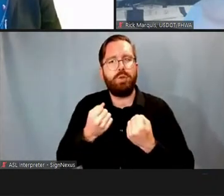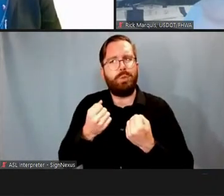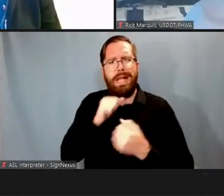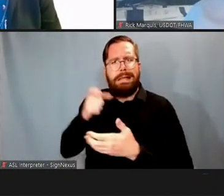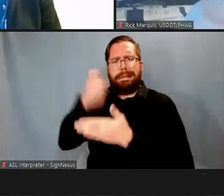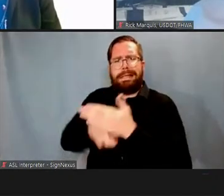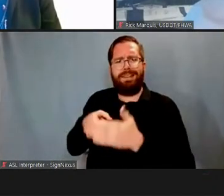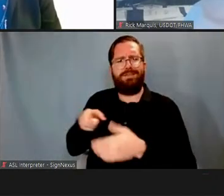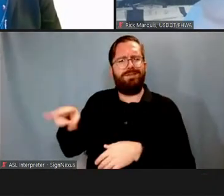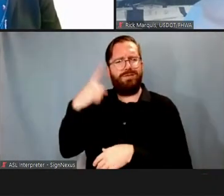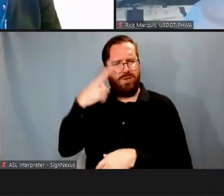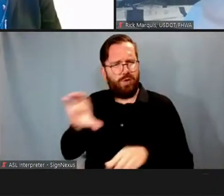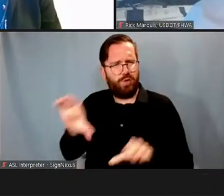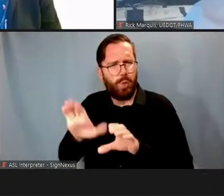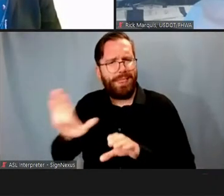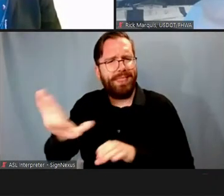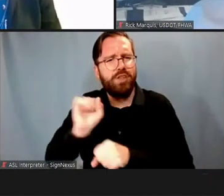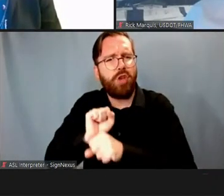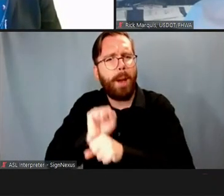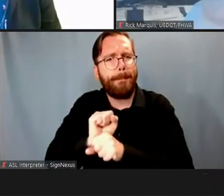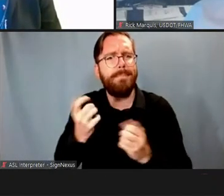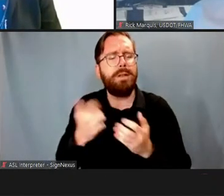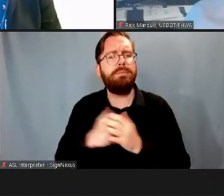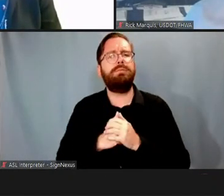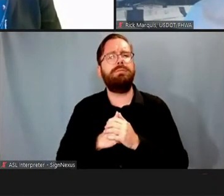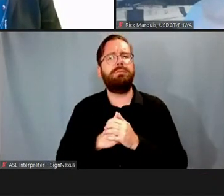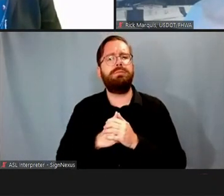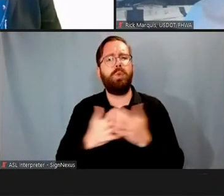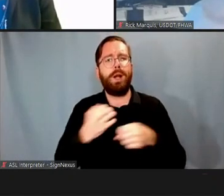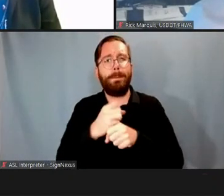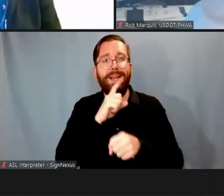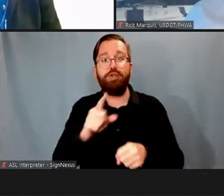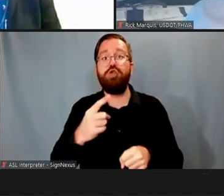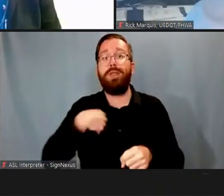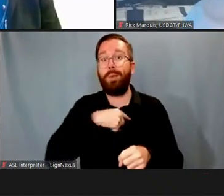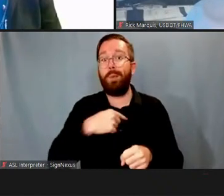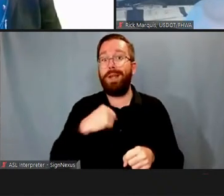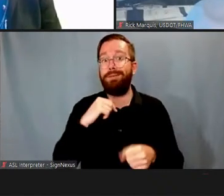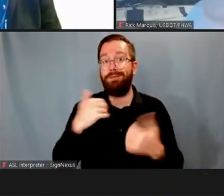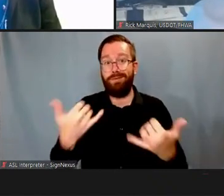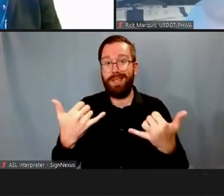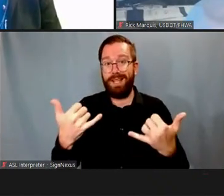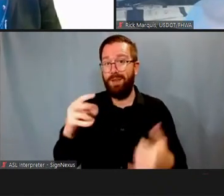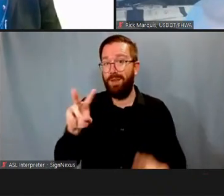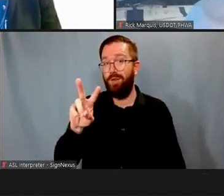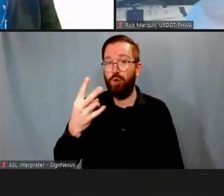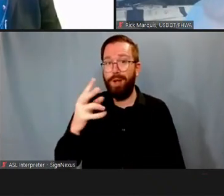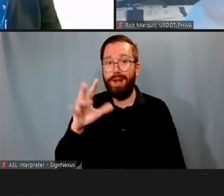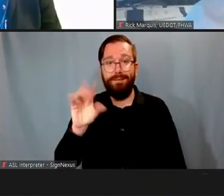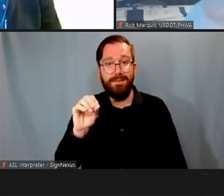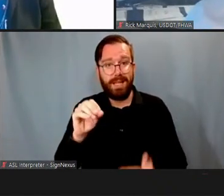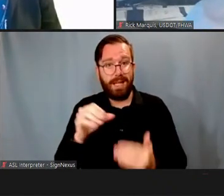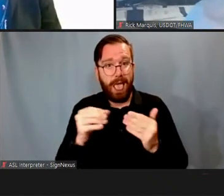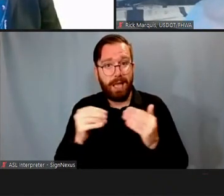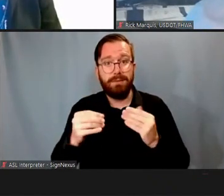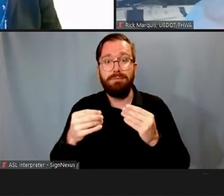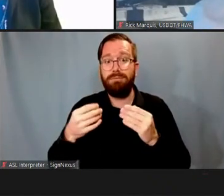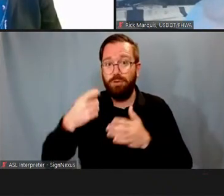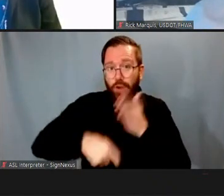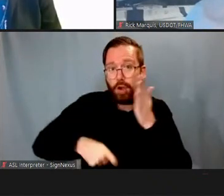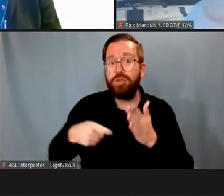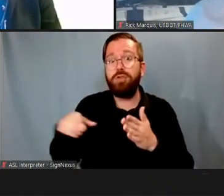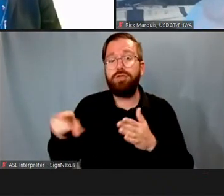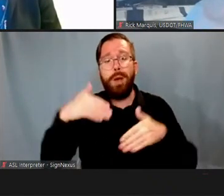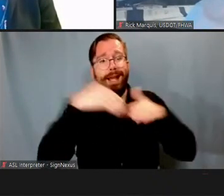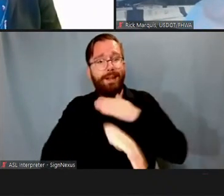this loophole that would result in a passenger paying only the current 2.50 surcharge to enter the congestion zone a significant savings